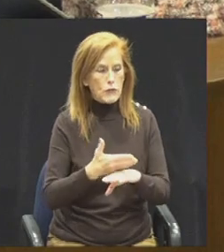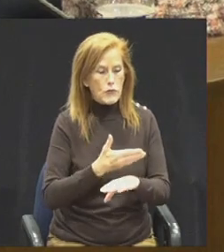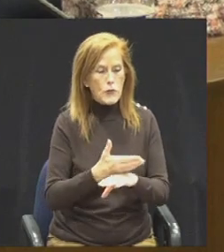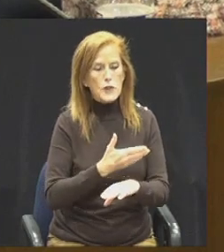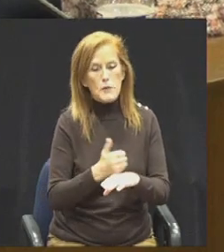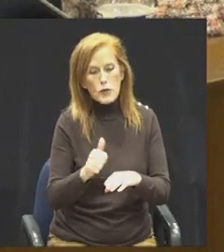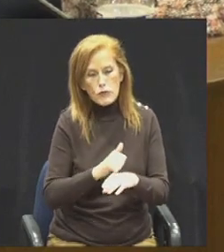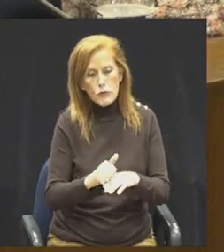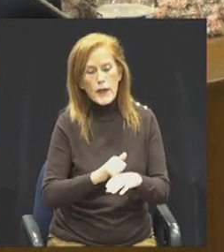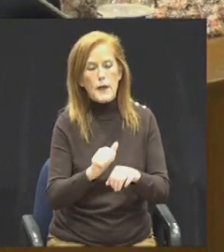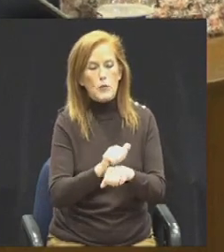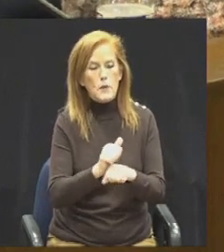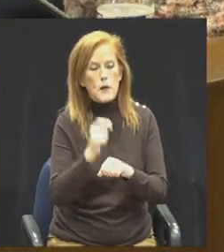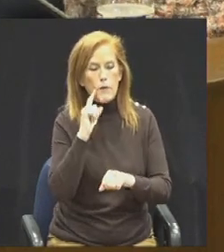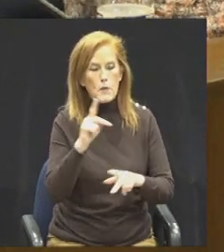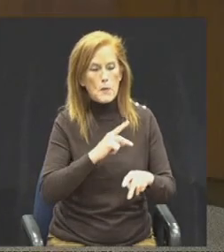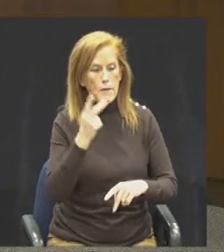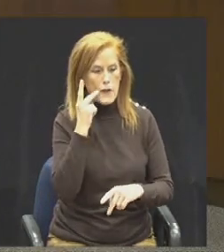and visually impaired.